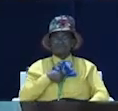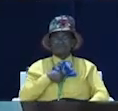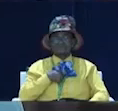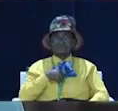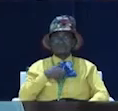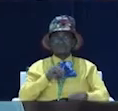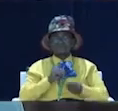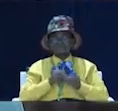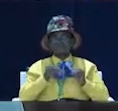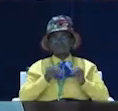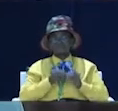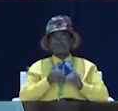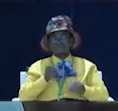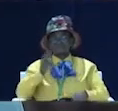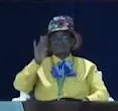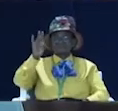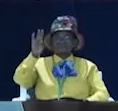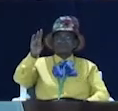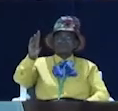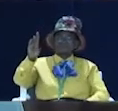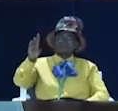Number seven,